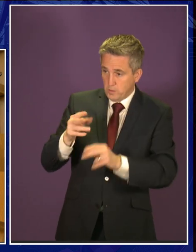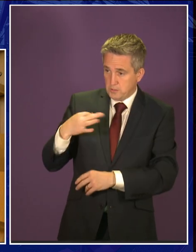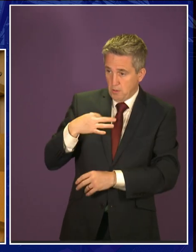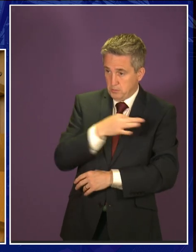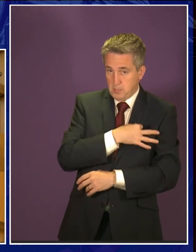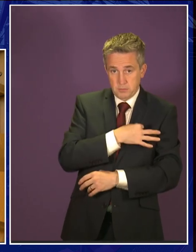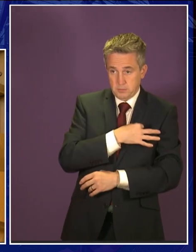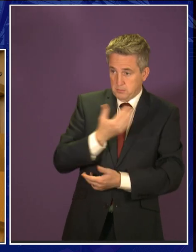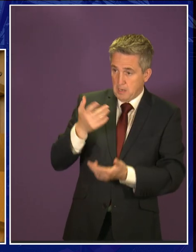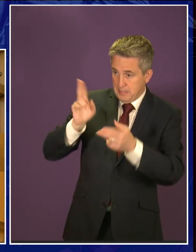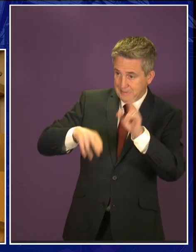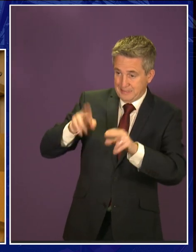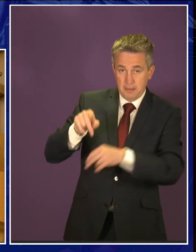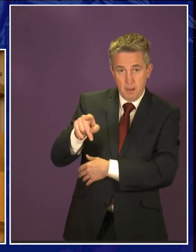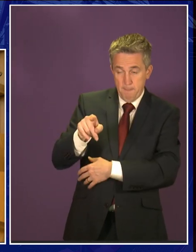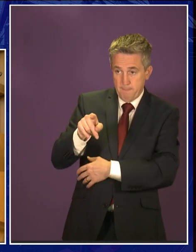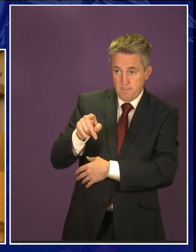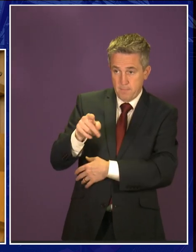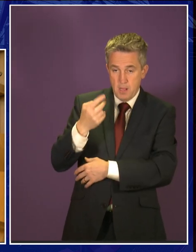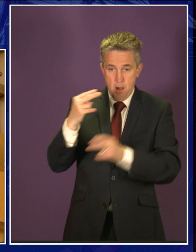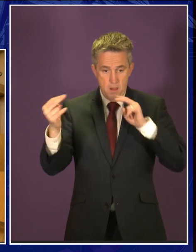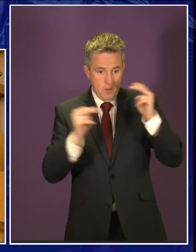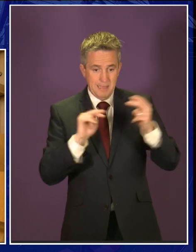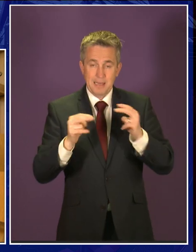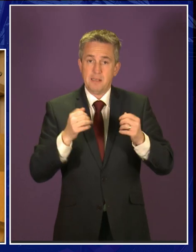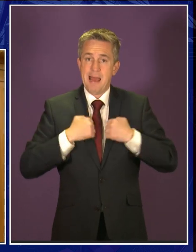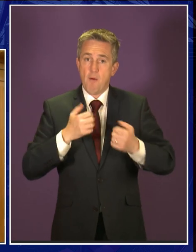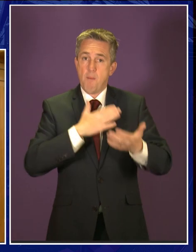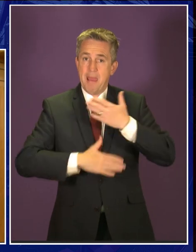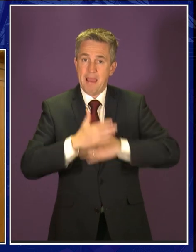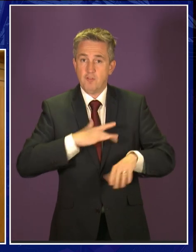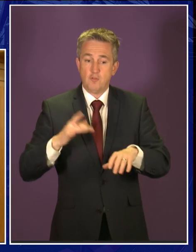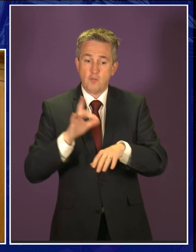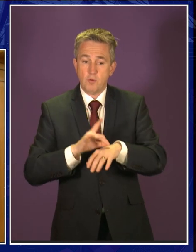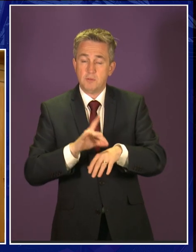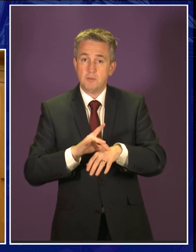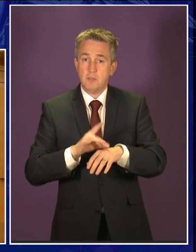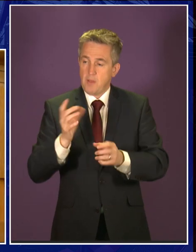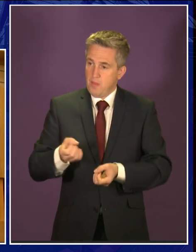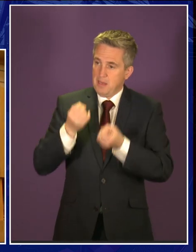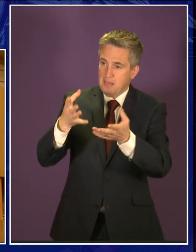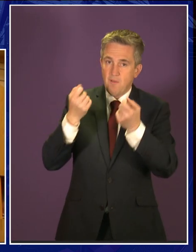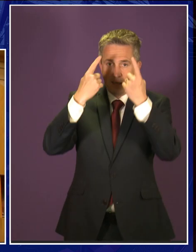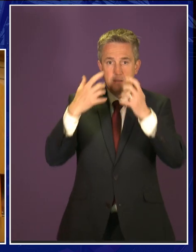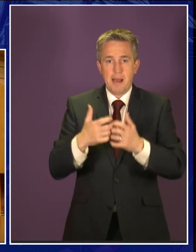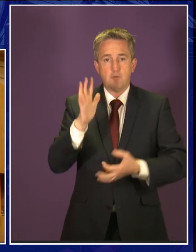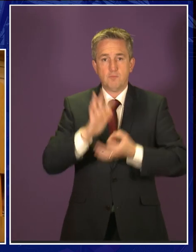if they were anthropologists and looking at our behavior as doctors and then make suggestions how to improve